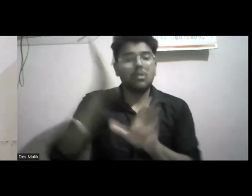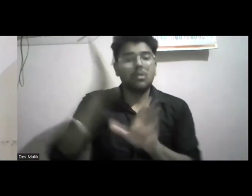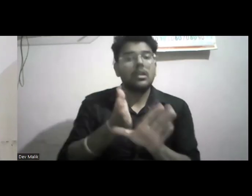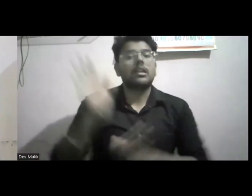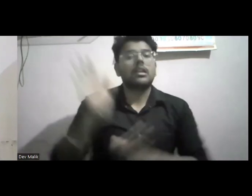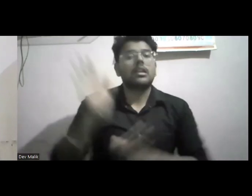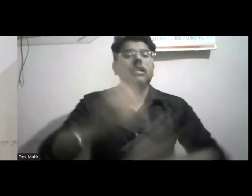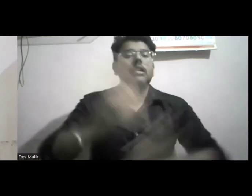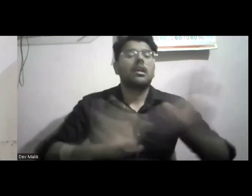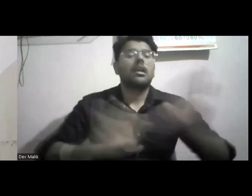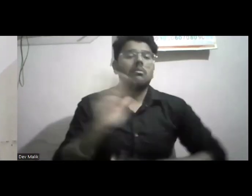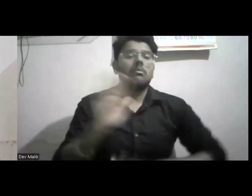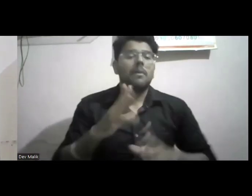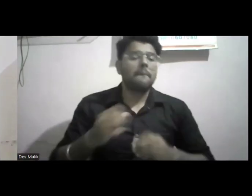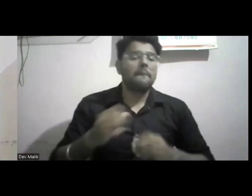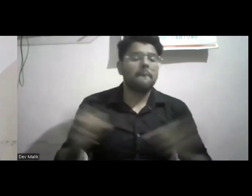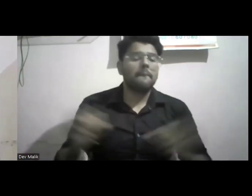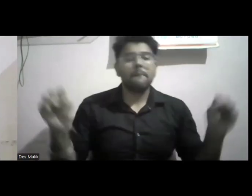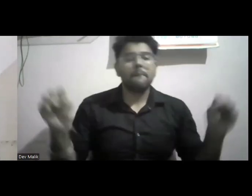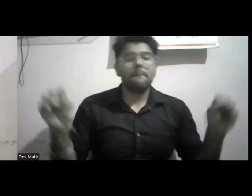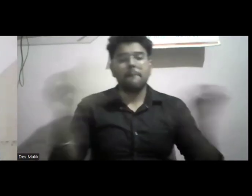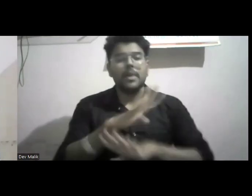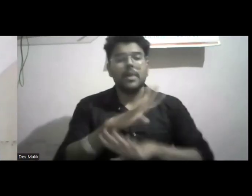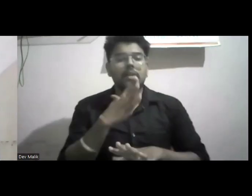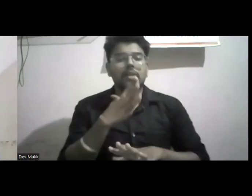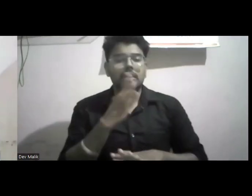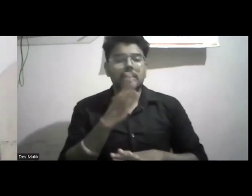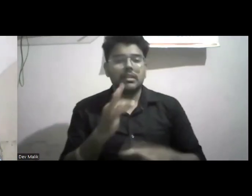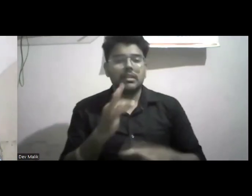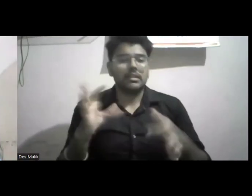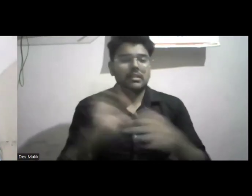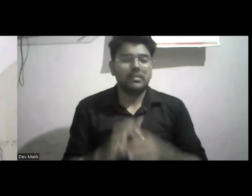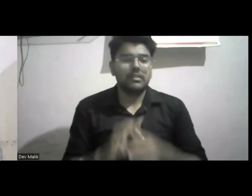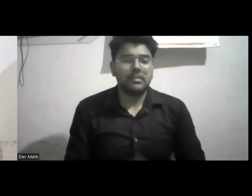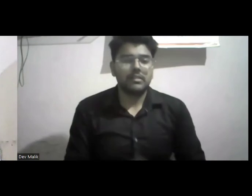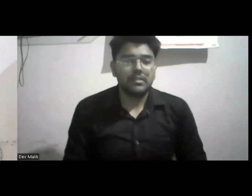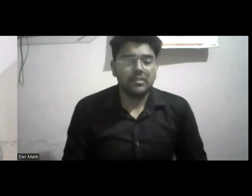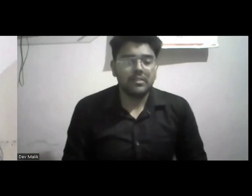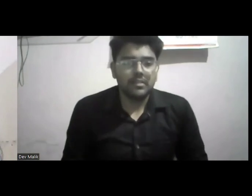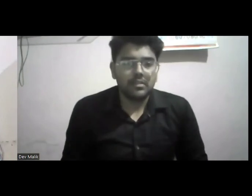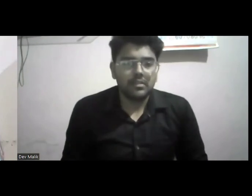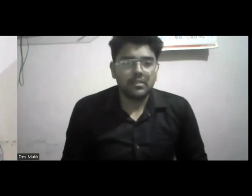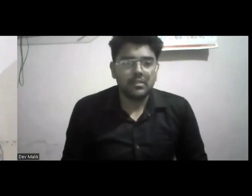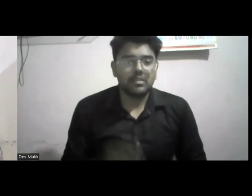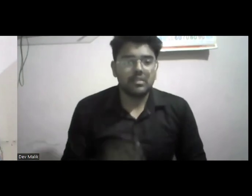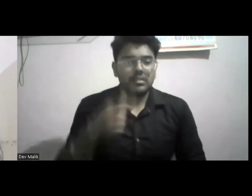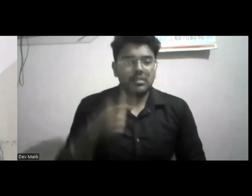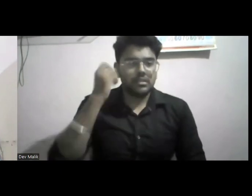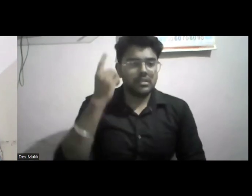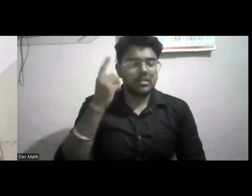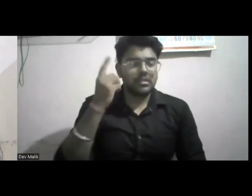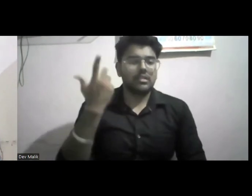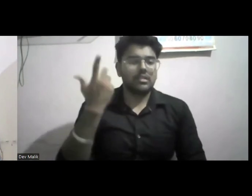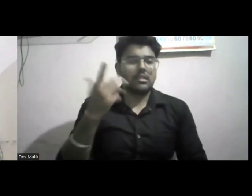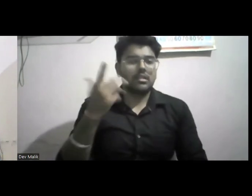know, the magical realism. I've noted down the trying name. To understand why this horse tail.